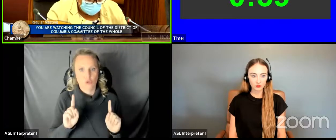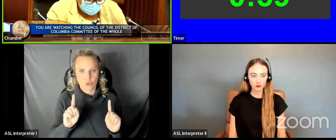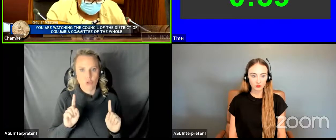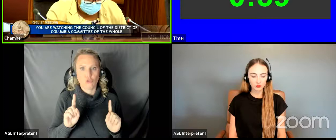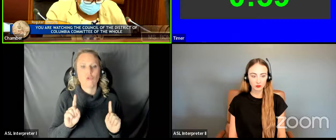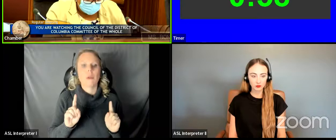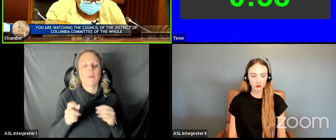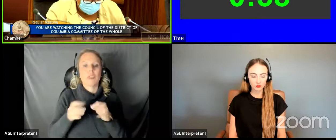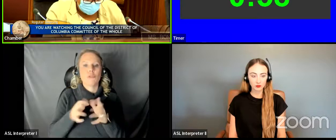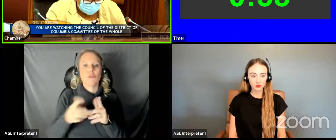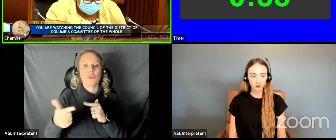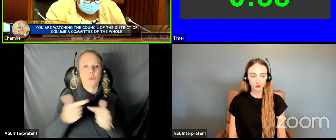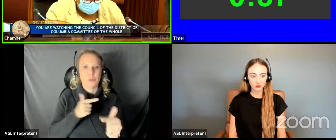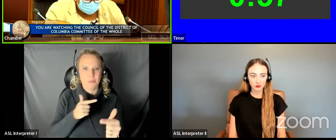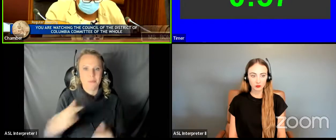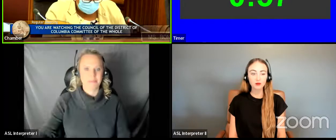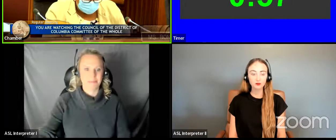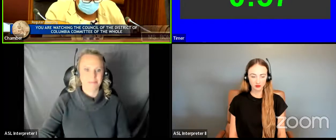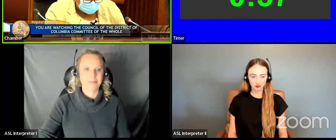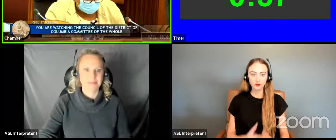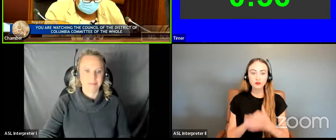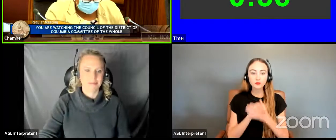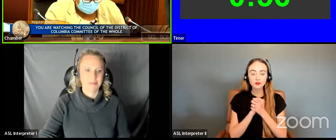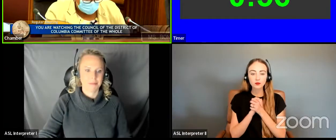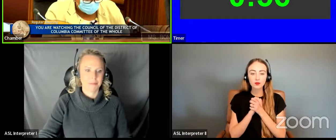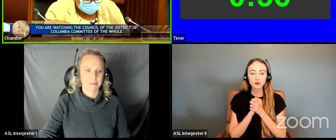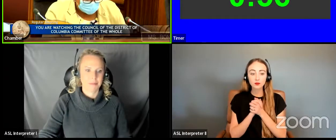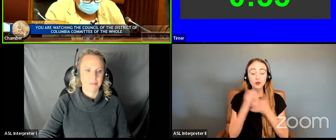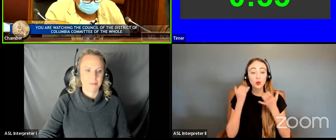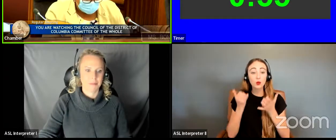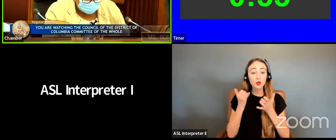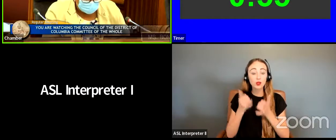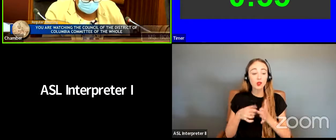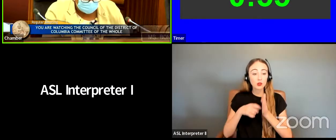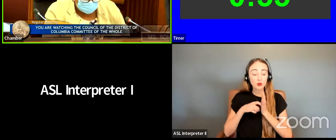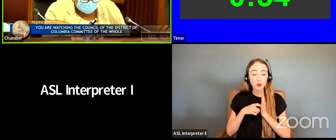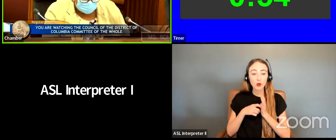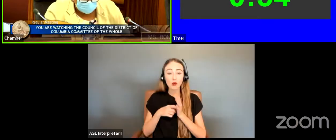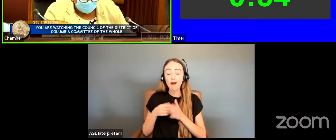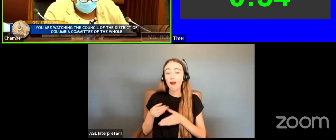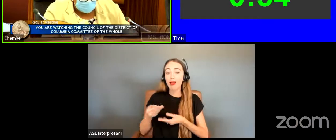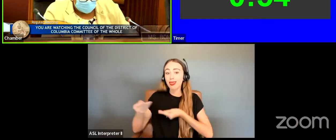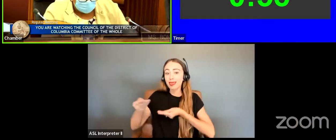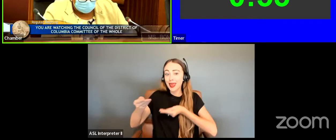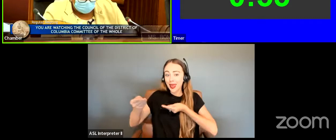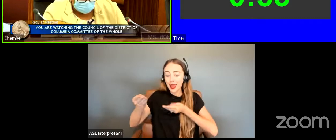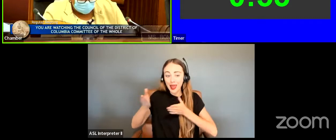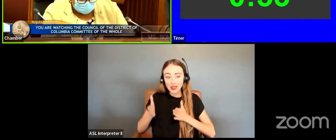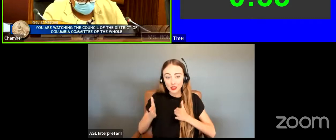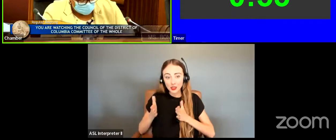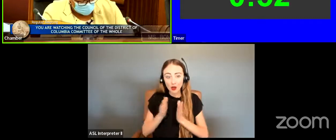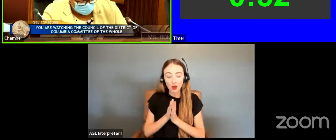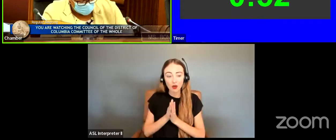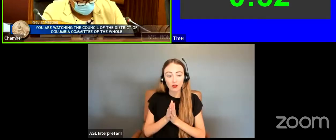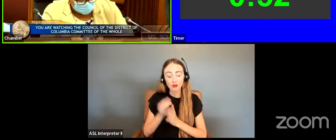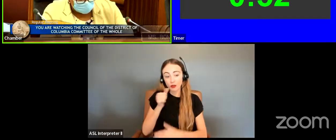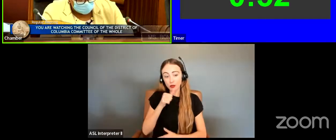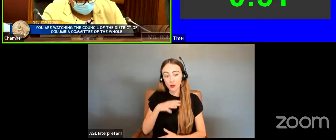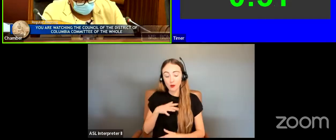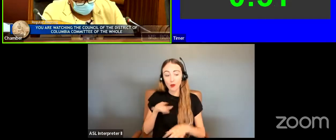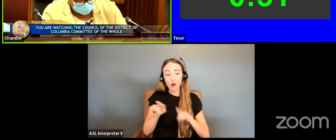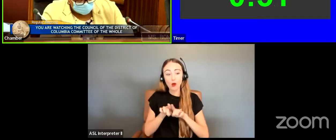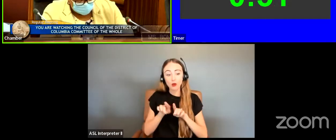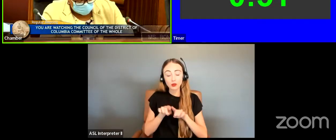bill requires all district agencies to designate a liaison to the Commission for Women and to conduct a